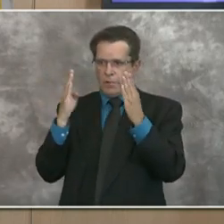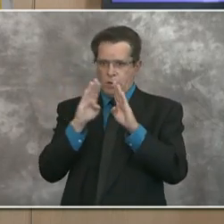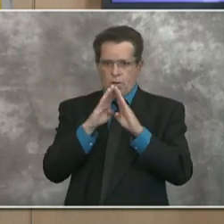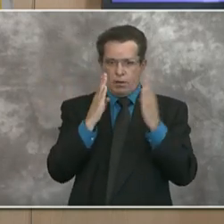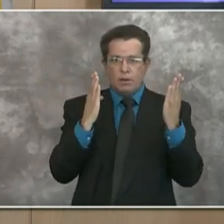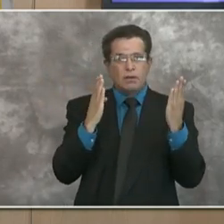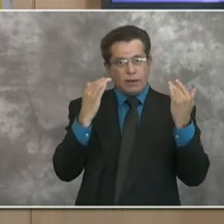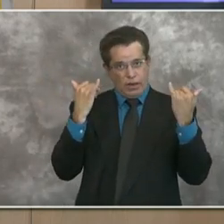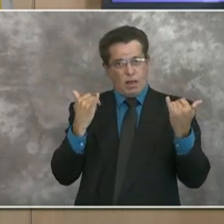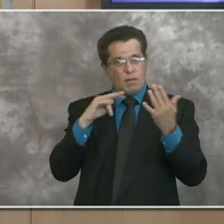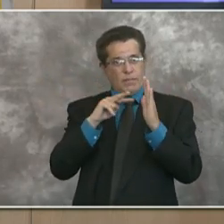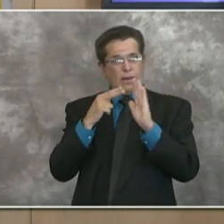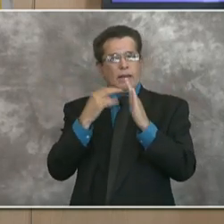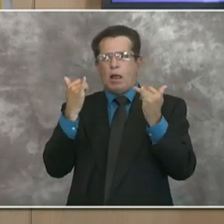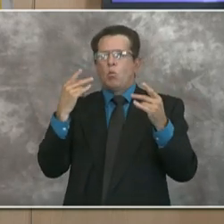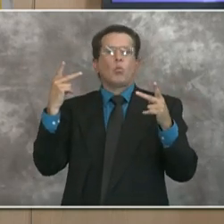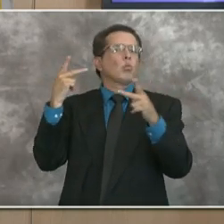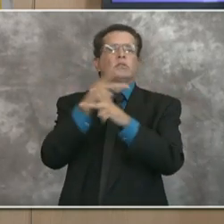the worst over?